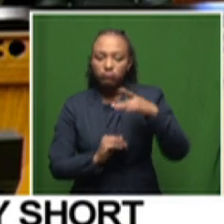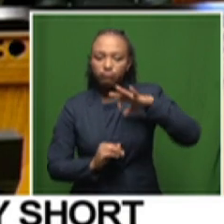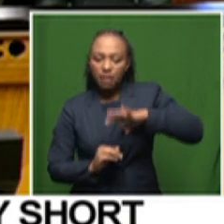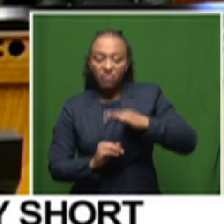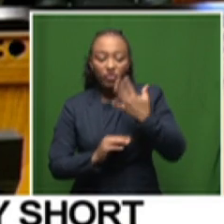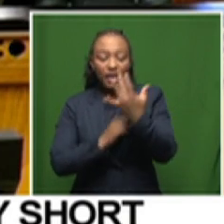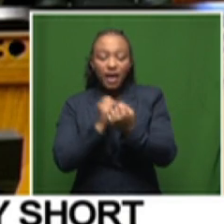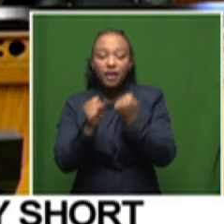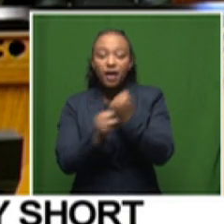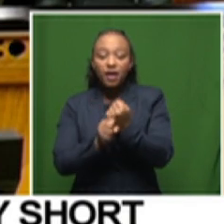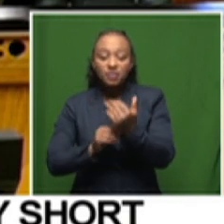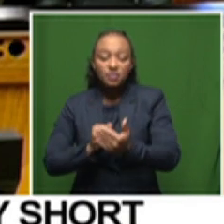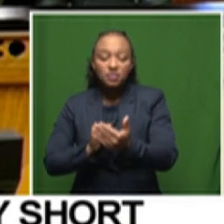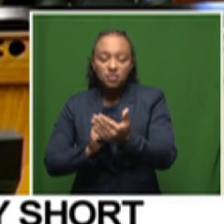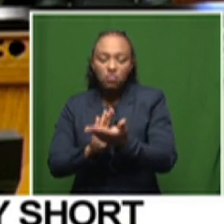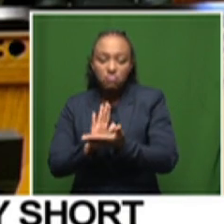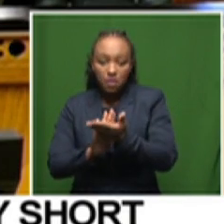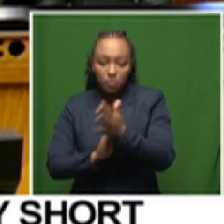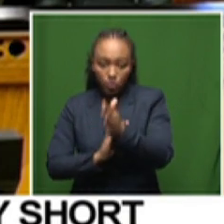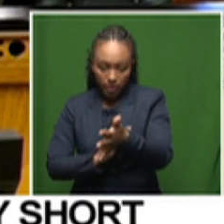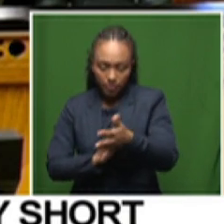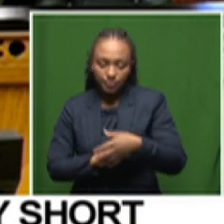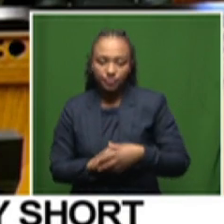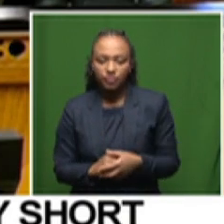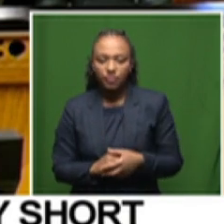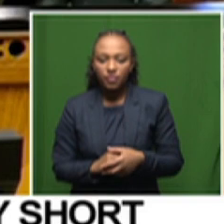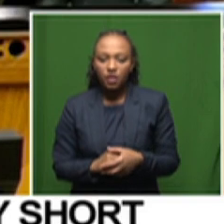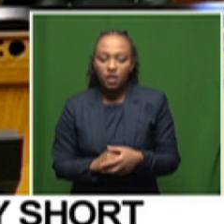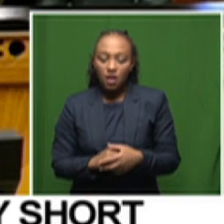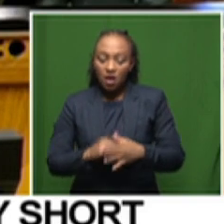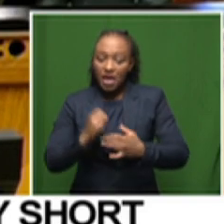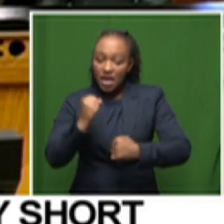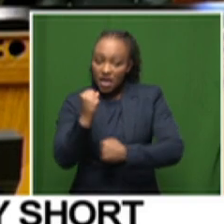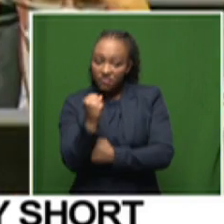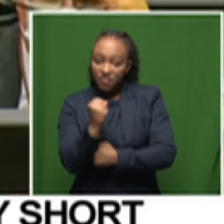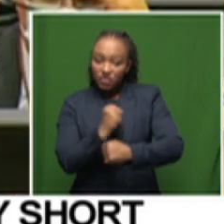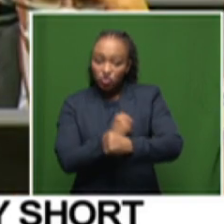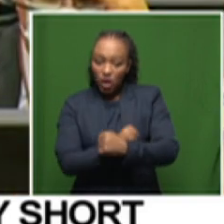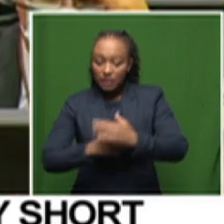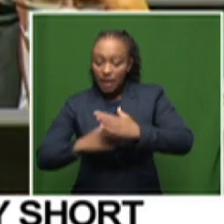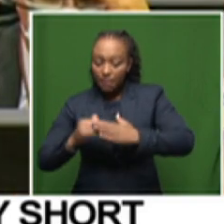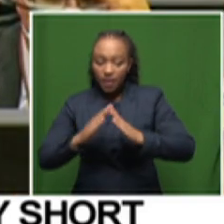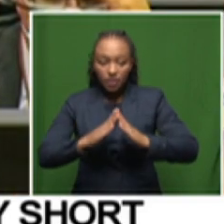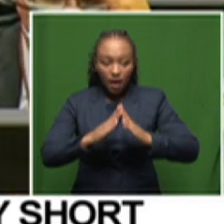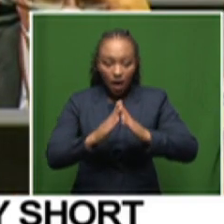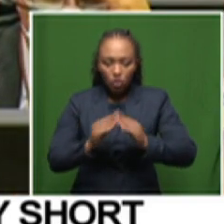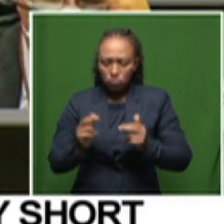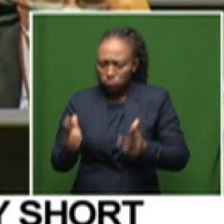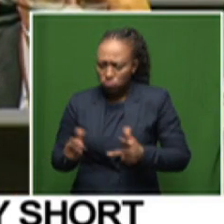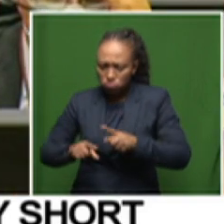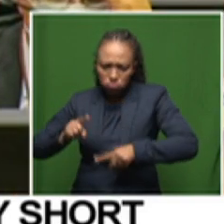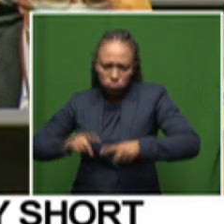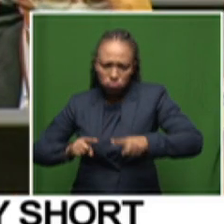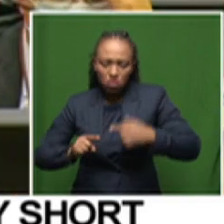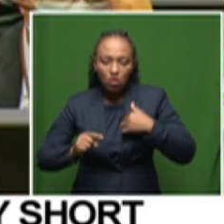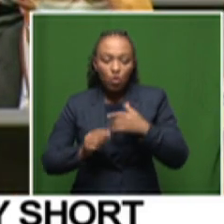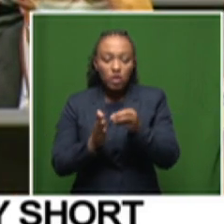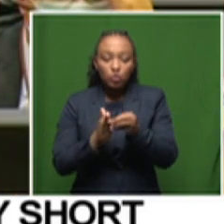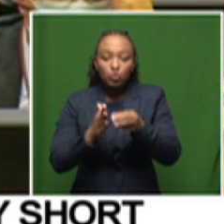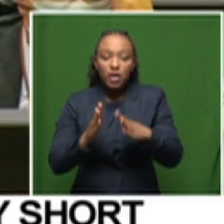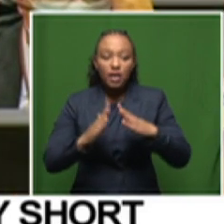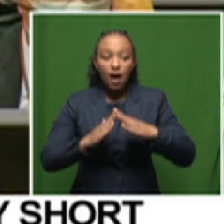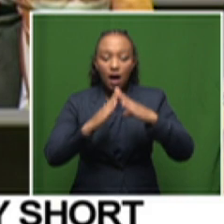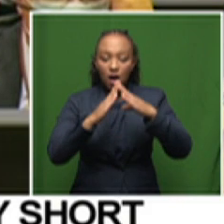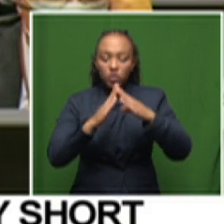years. As a consequence of the infrastructure fund, the student housing program worth an